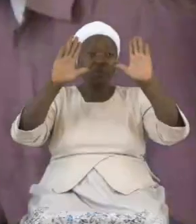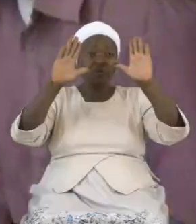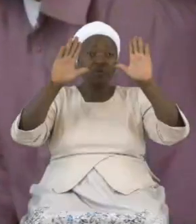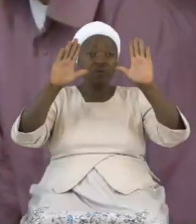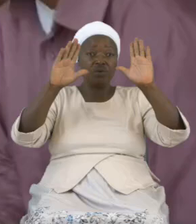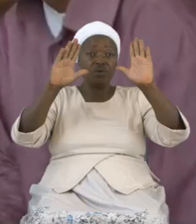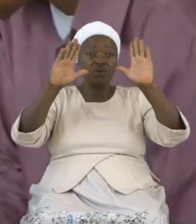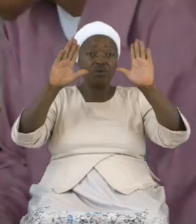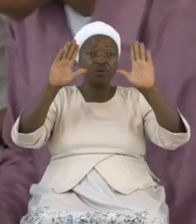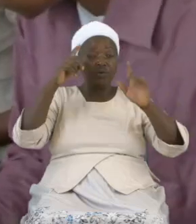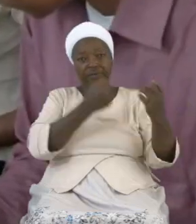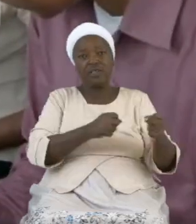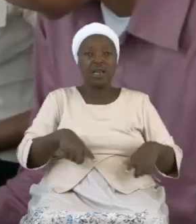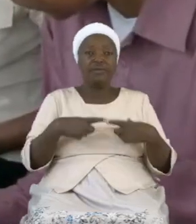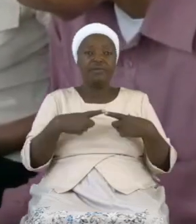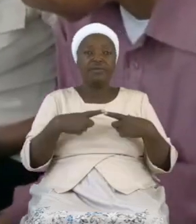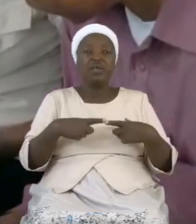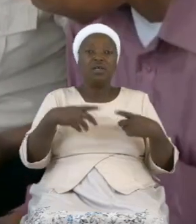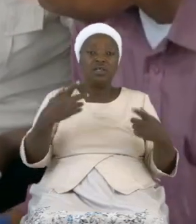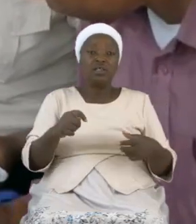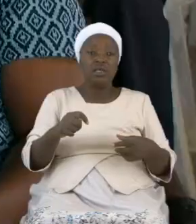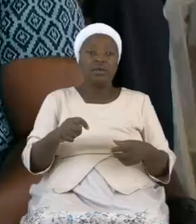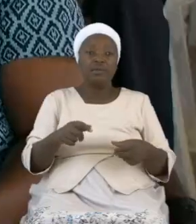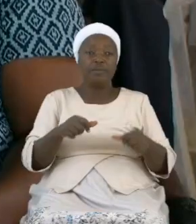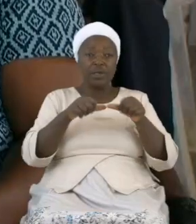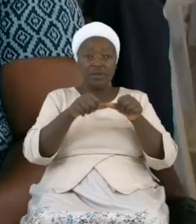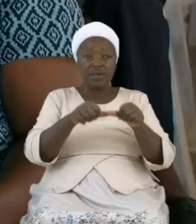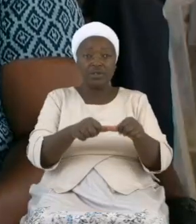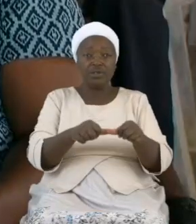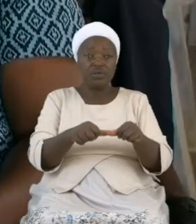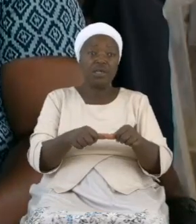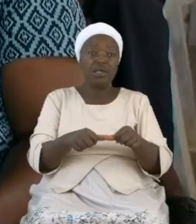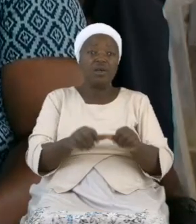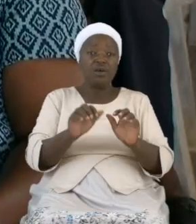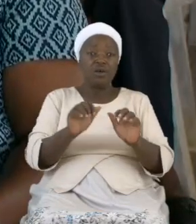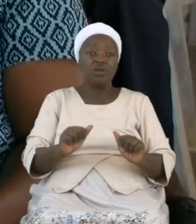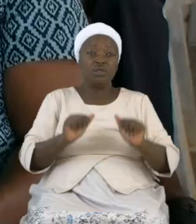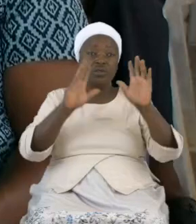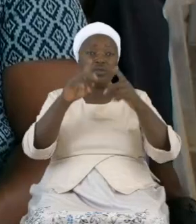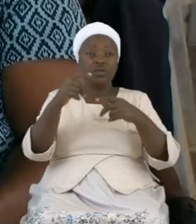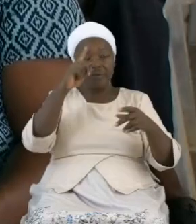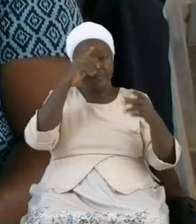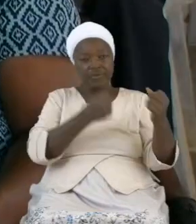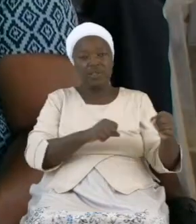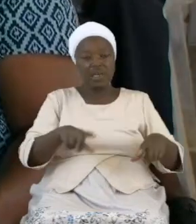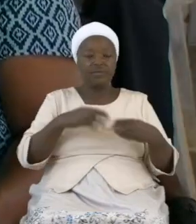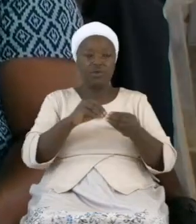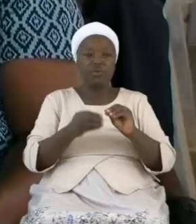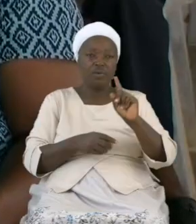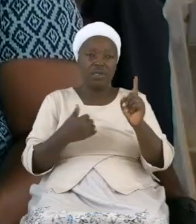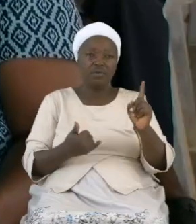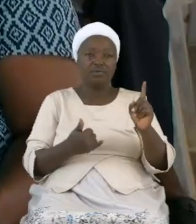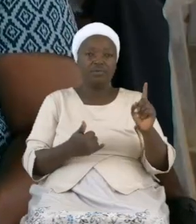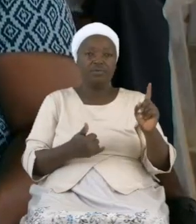perpetual consecration to the faith life. Let's start from number one there. Number